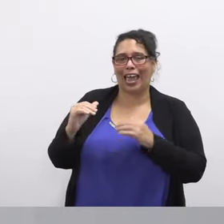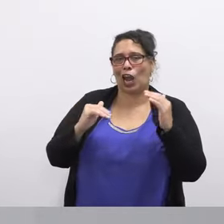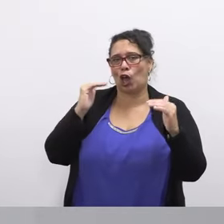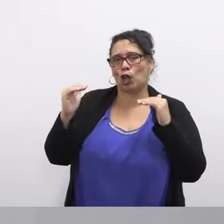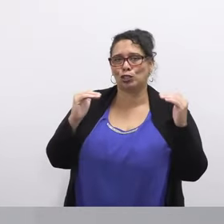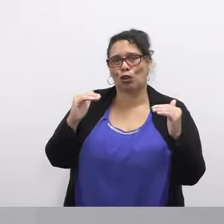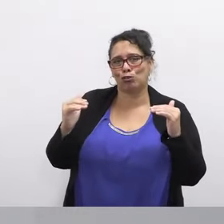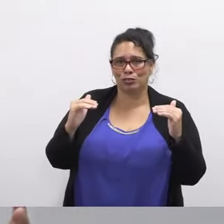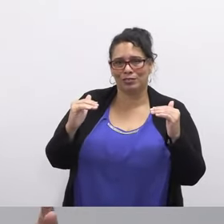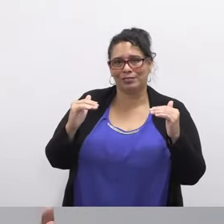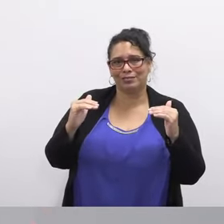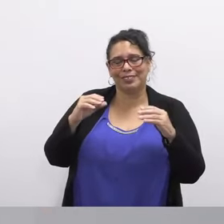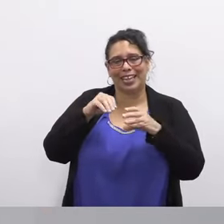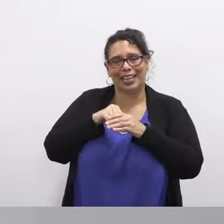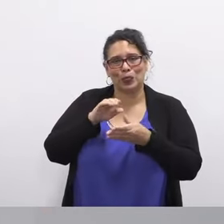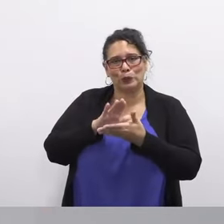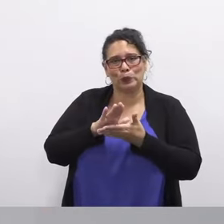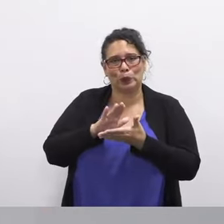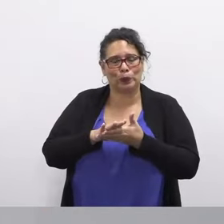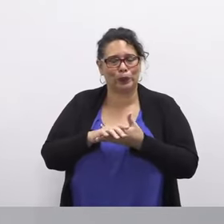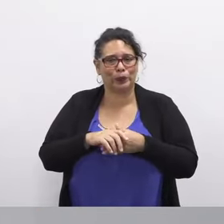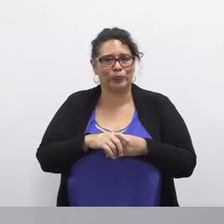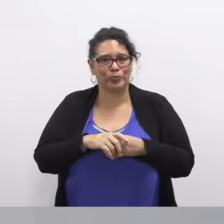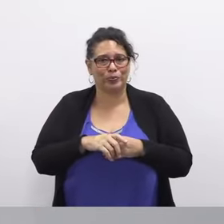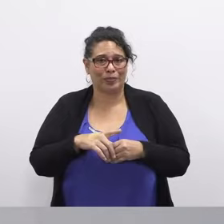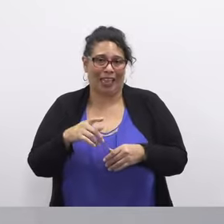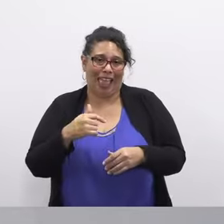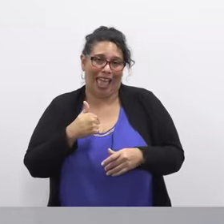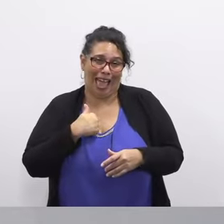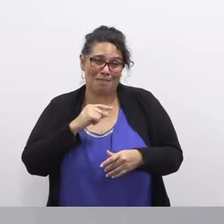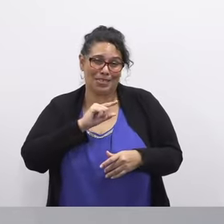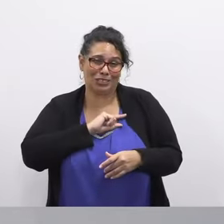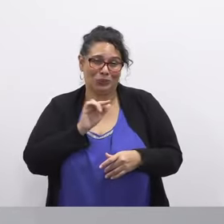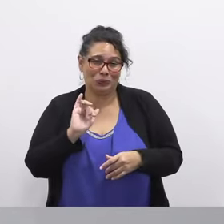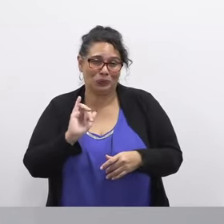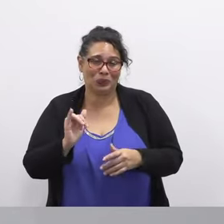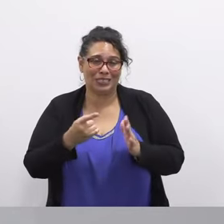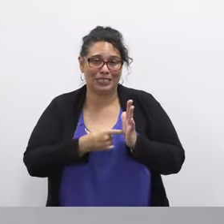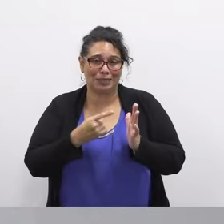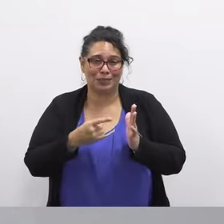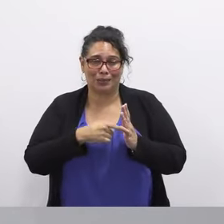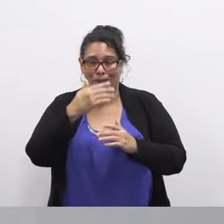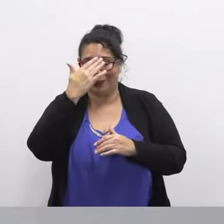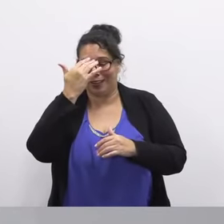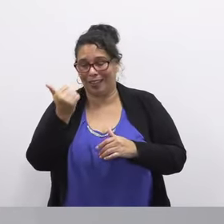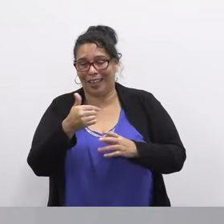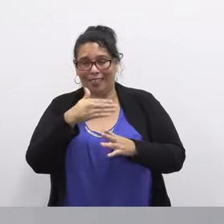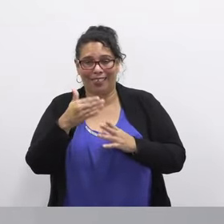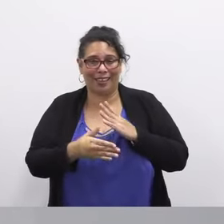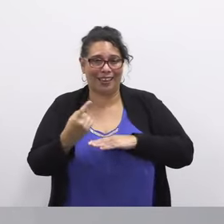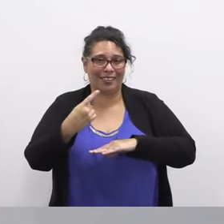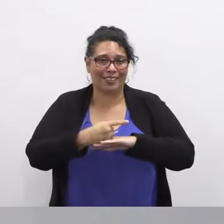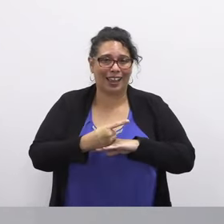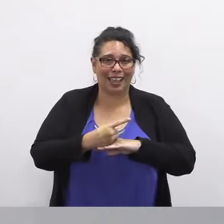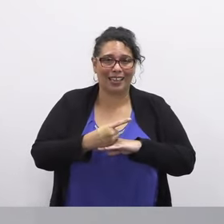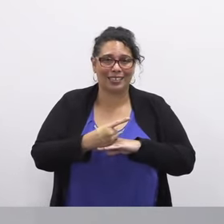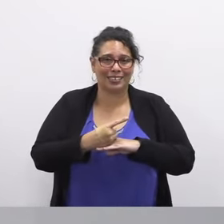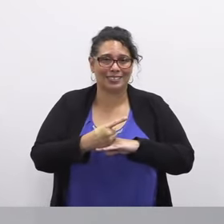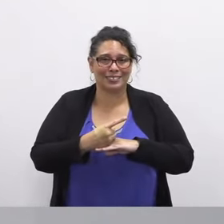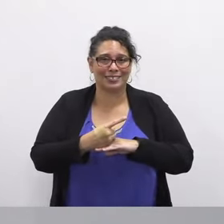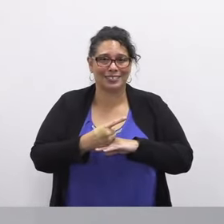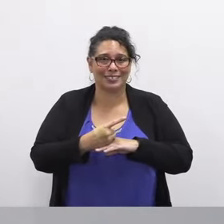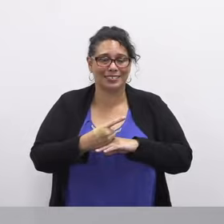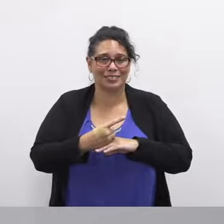I think, you know, and I'm guilty of this, we sometimes lose sight that at the end of the day, we have not